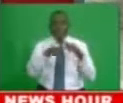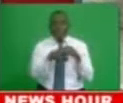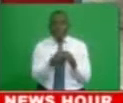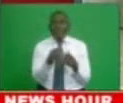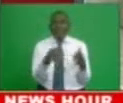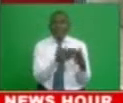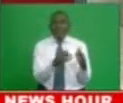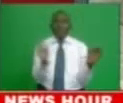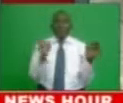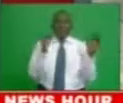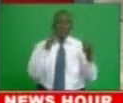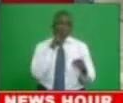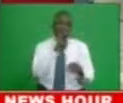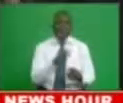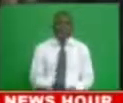choral festival.